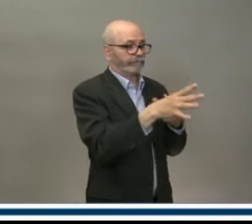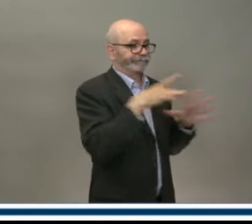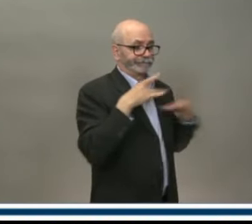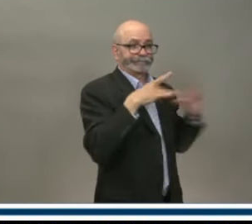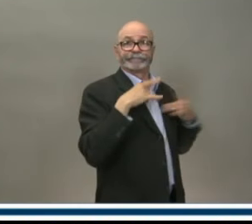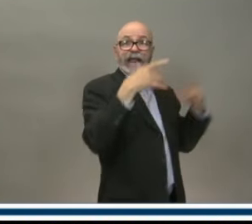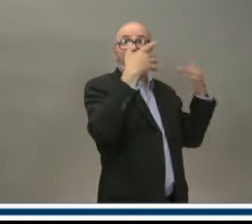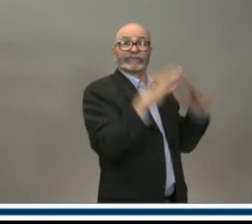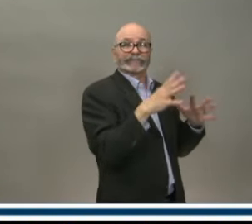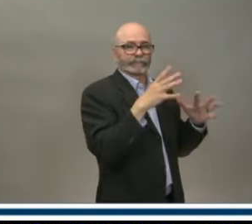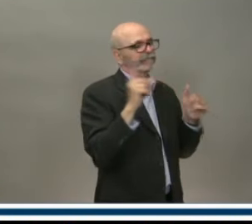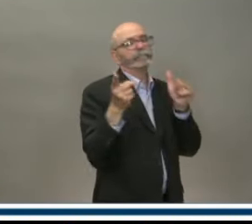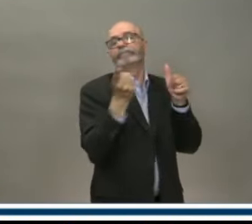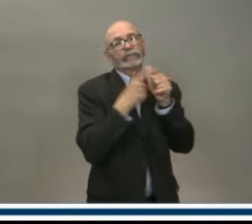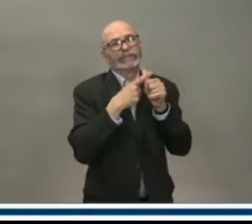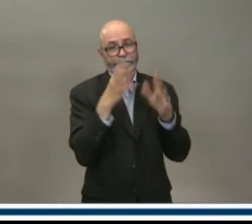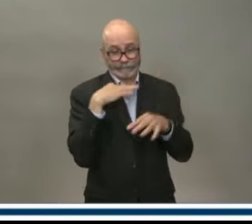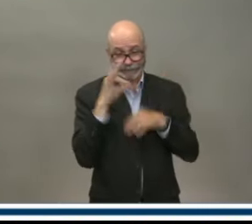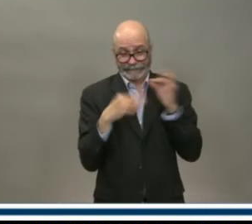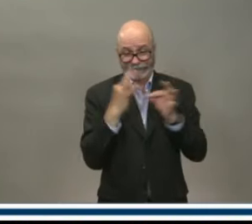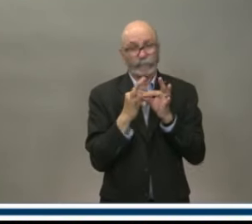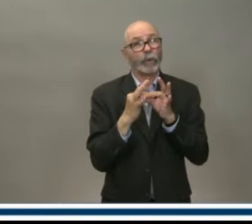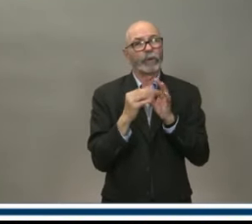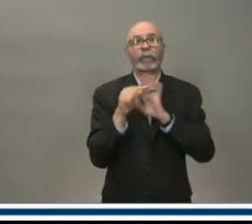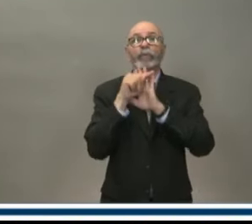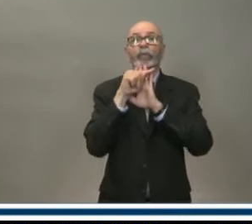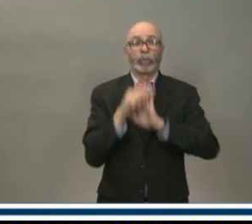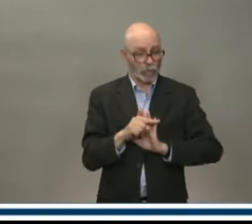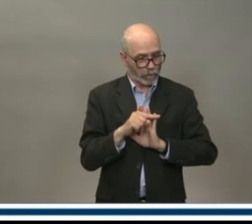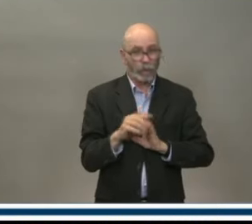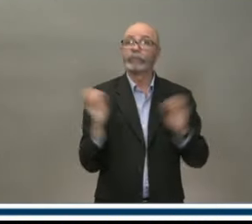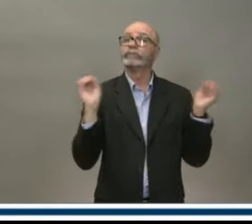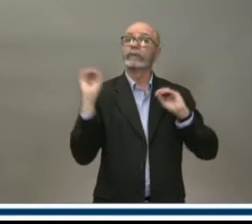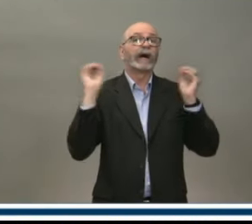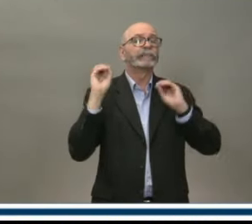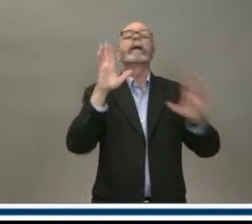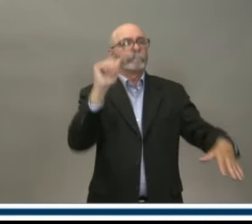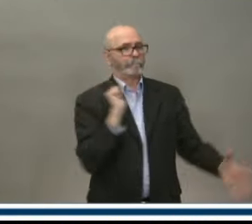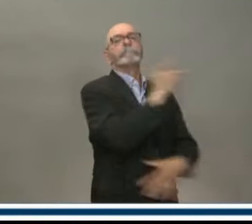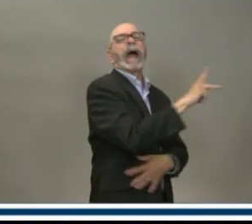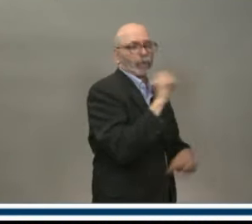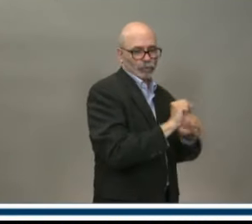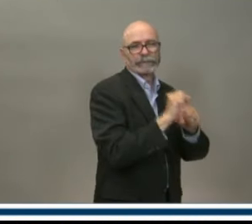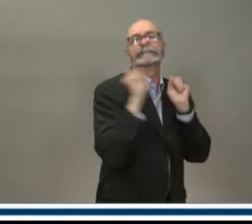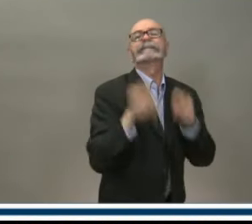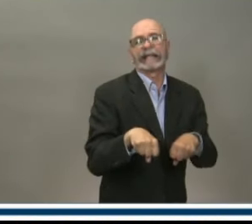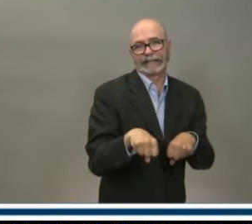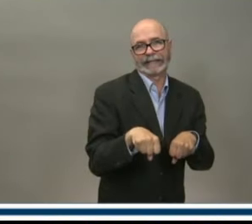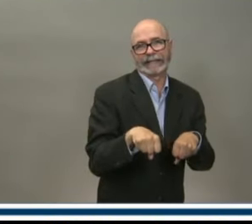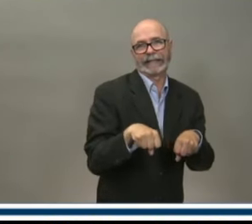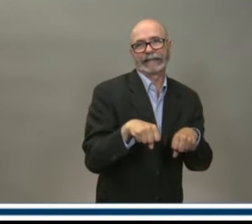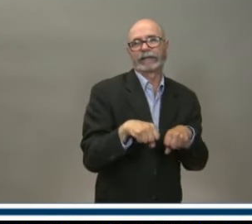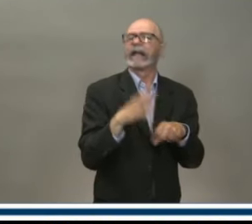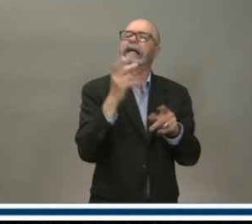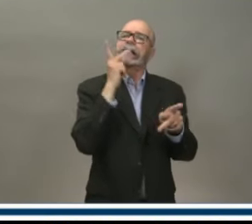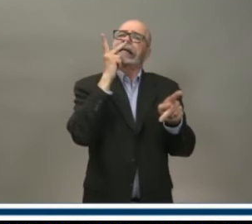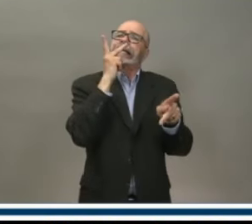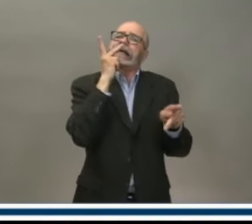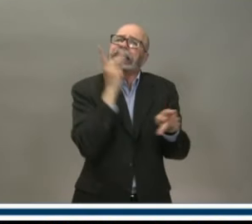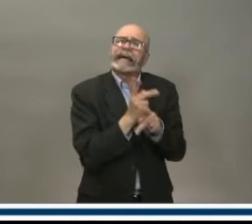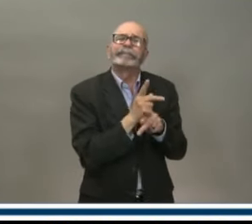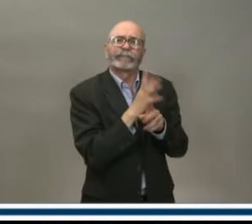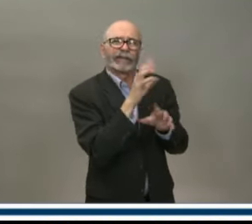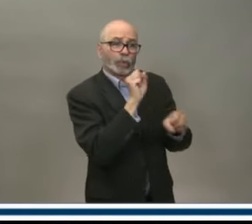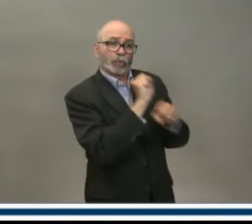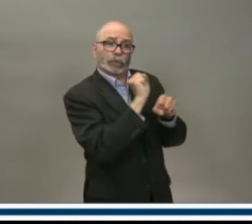can come back to work under strict protocols. All of that it's an example of the things we're doing to keep workers who are